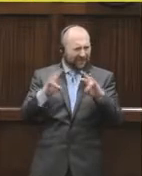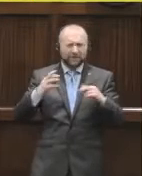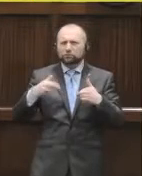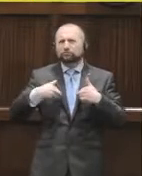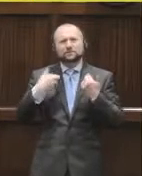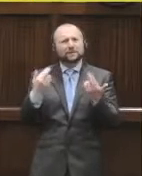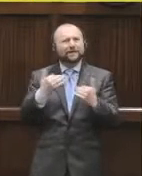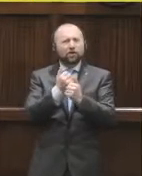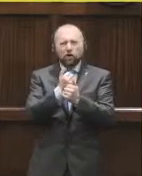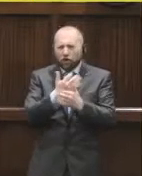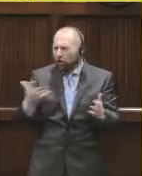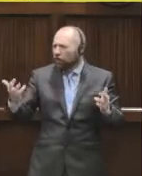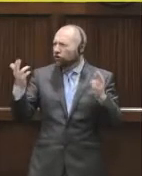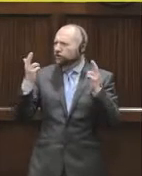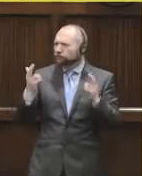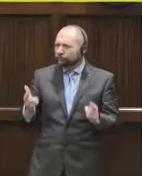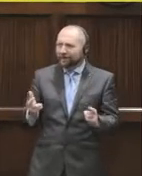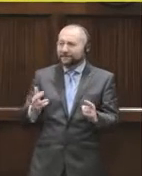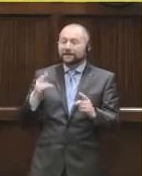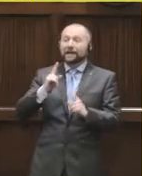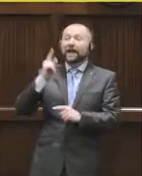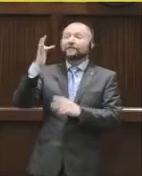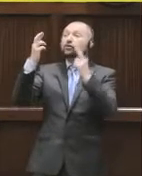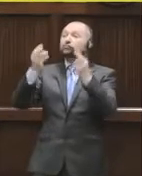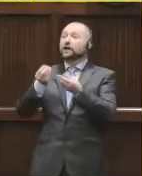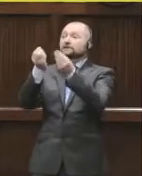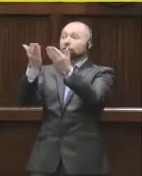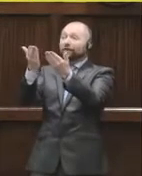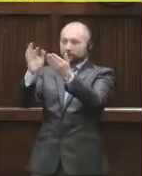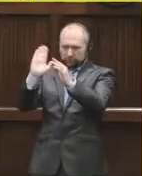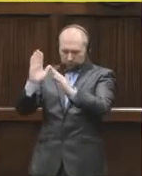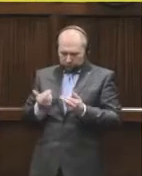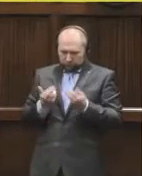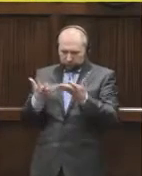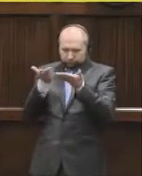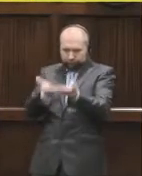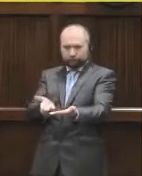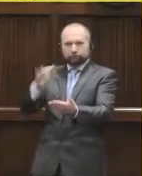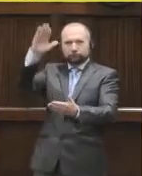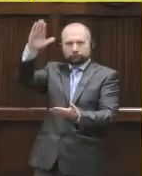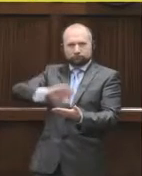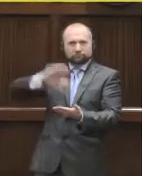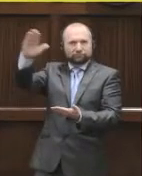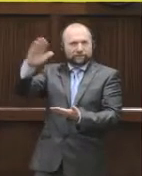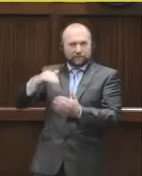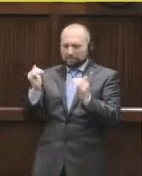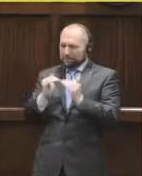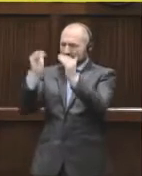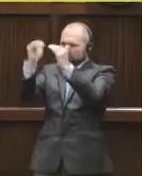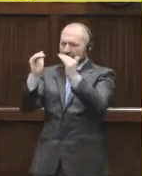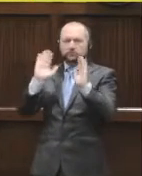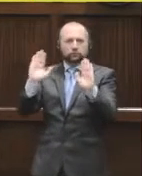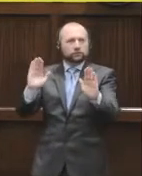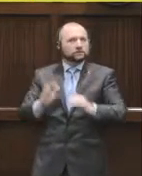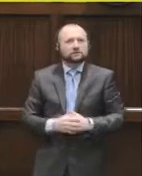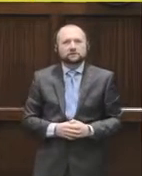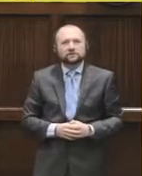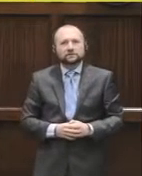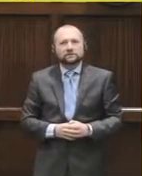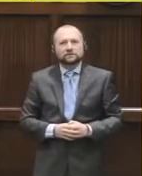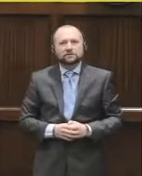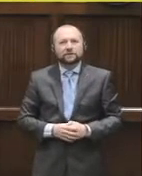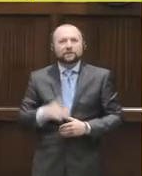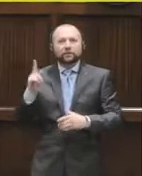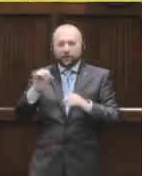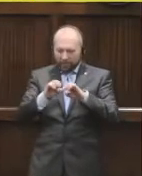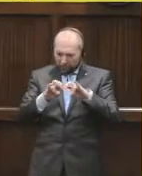all rights bestowed in either jurisdiction in both jurisdictions. That equality